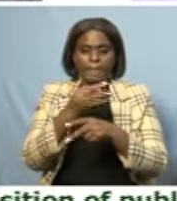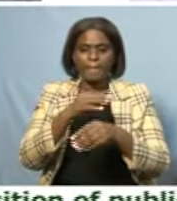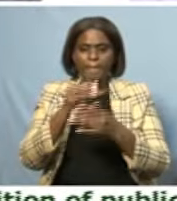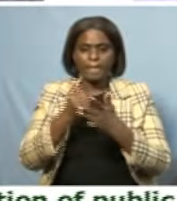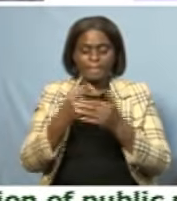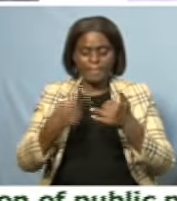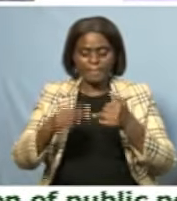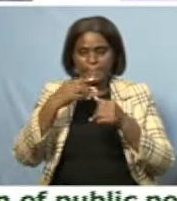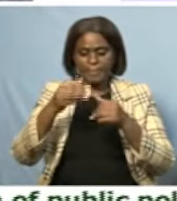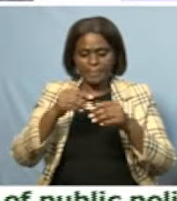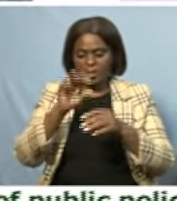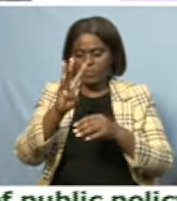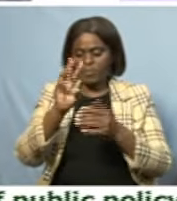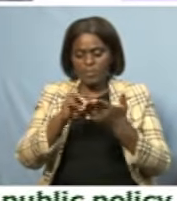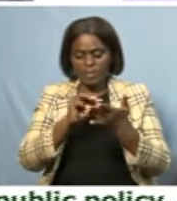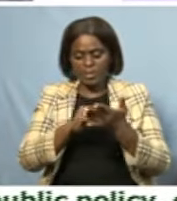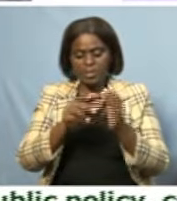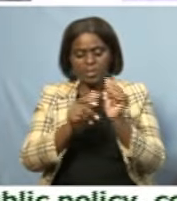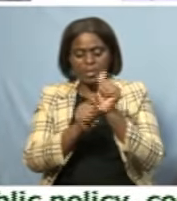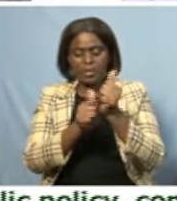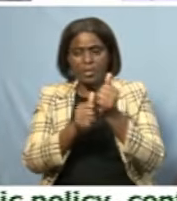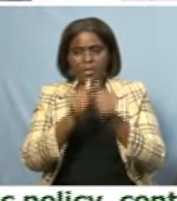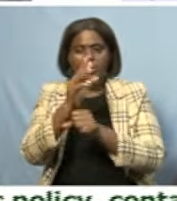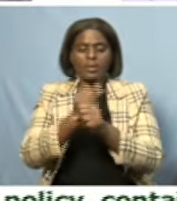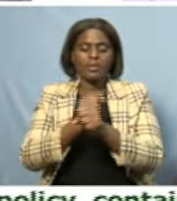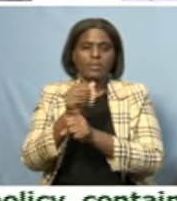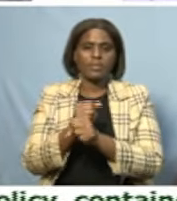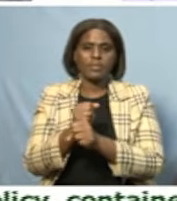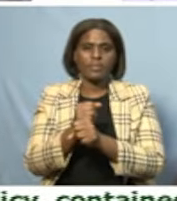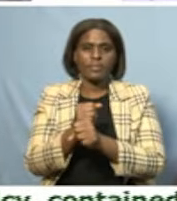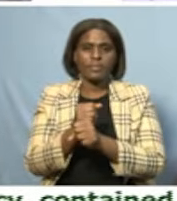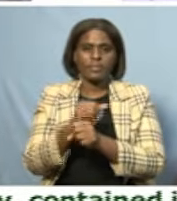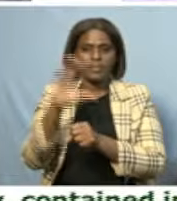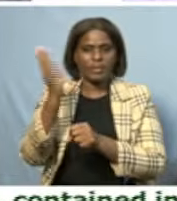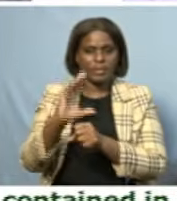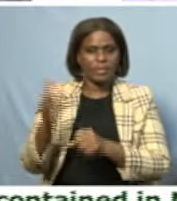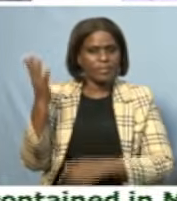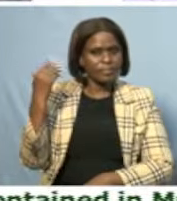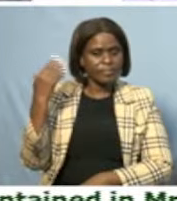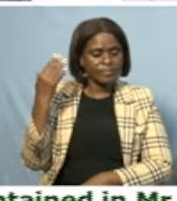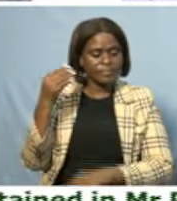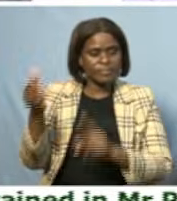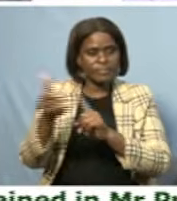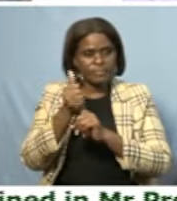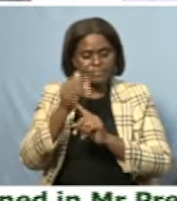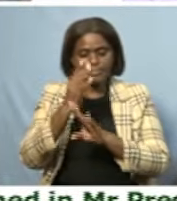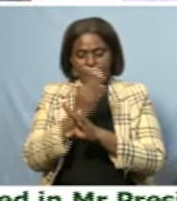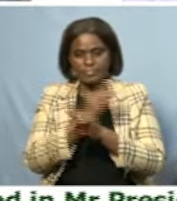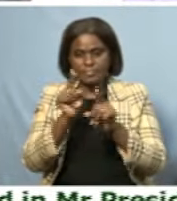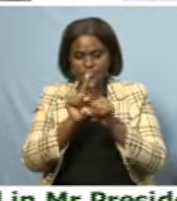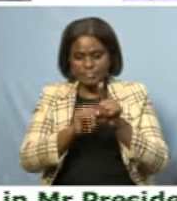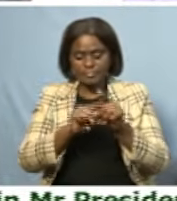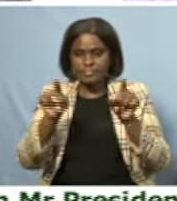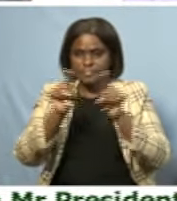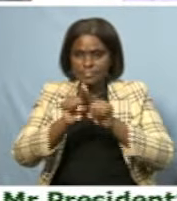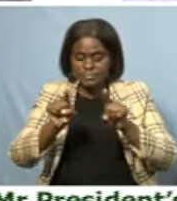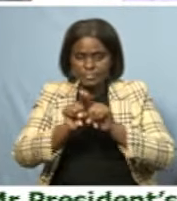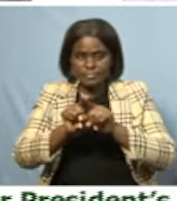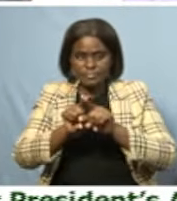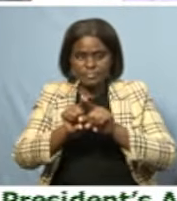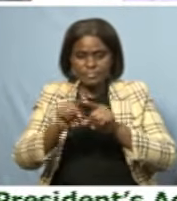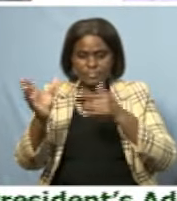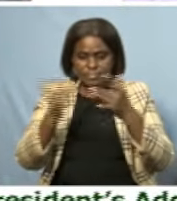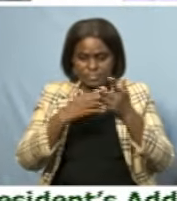say, the 4 million maize harvest. Never, ever achieved before. Same rain, same